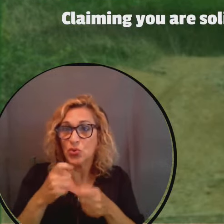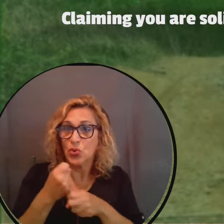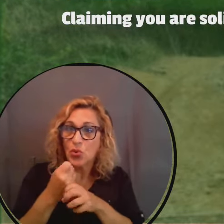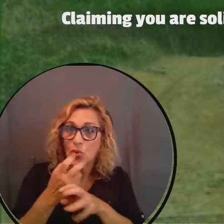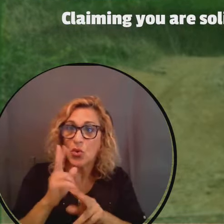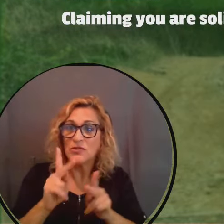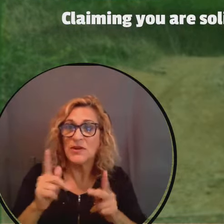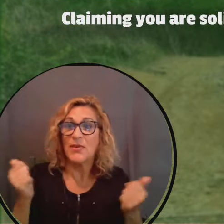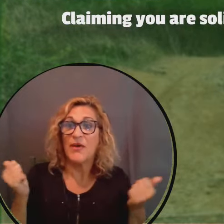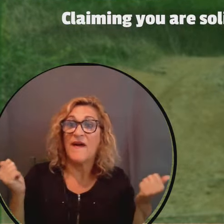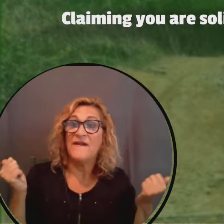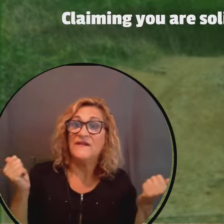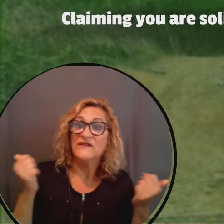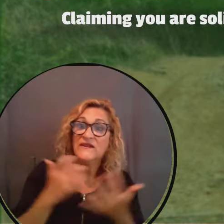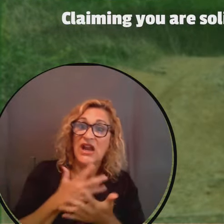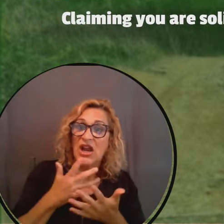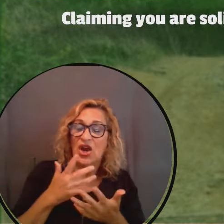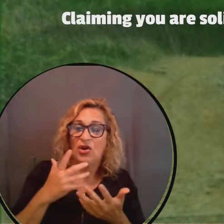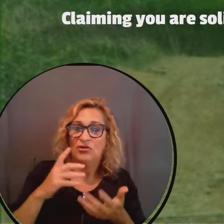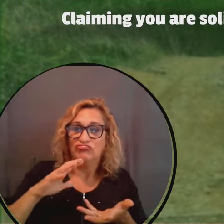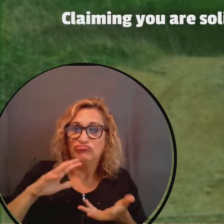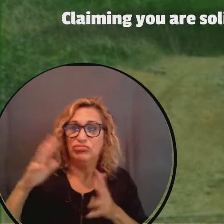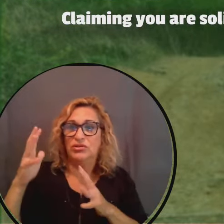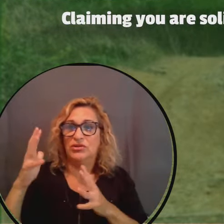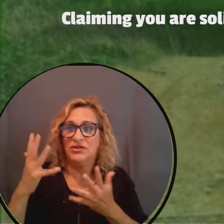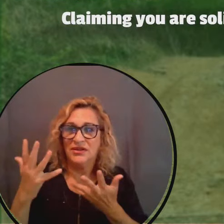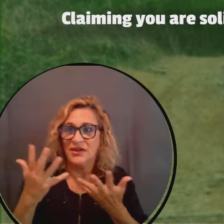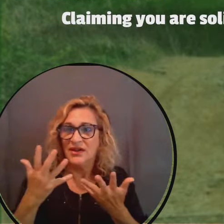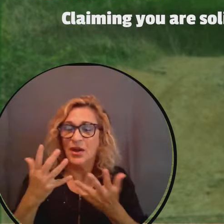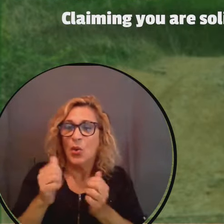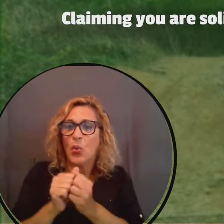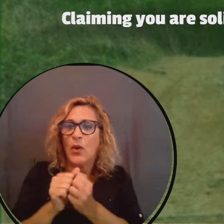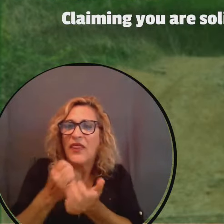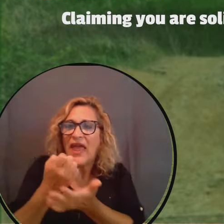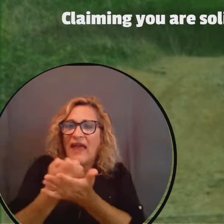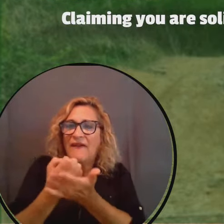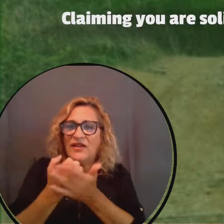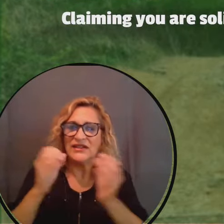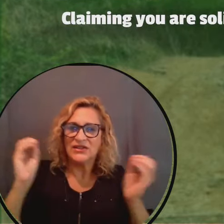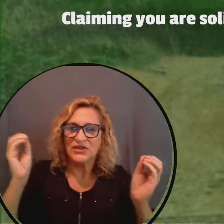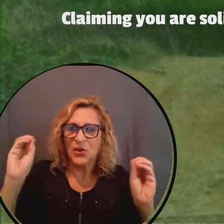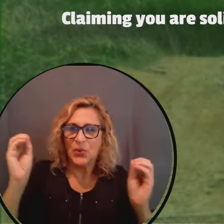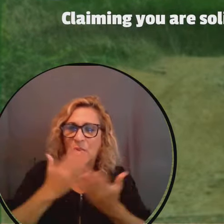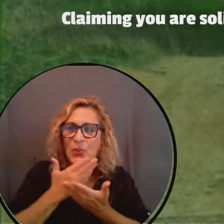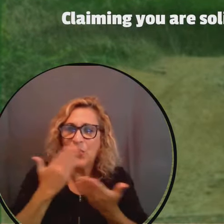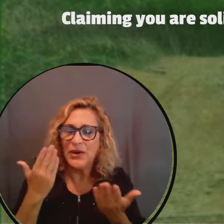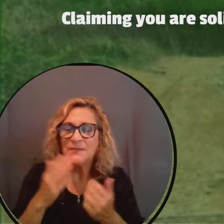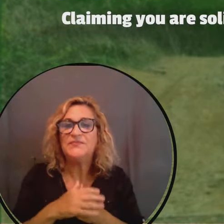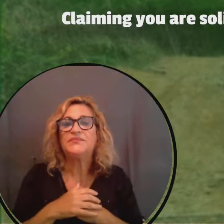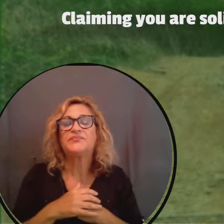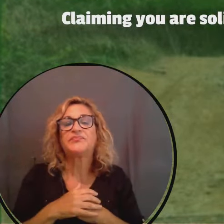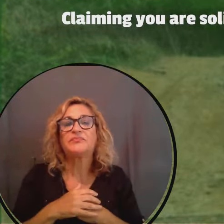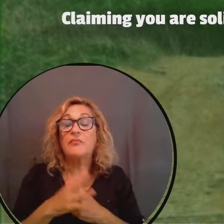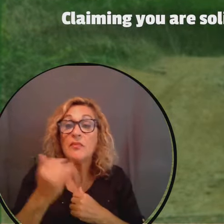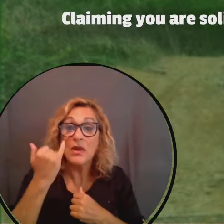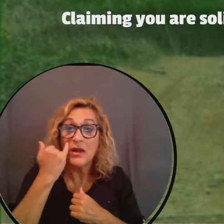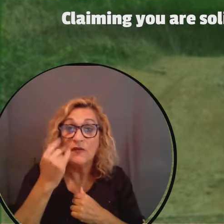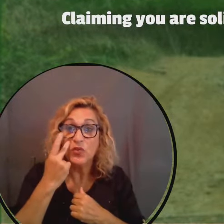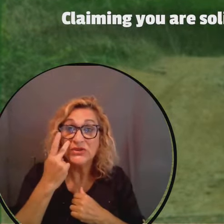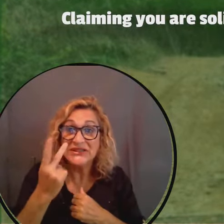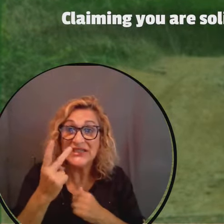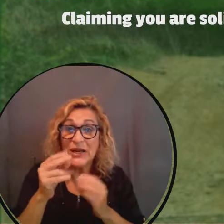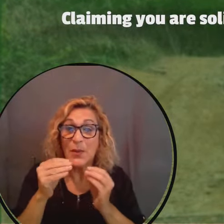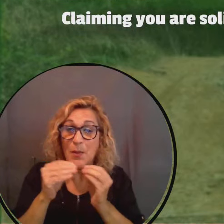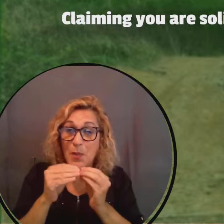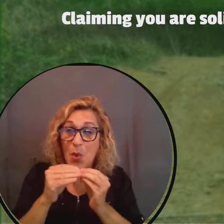fear with very, very little evidence. But if you look a little closer, some